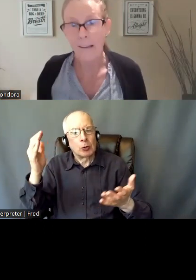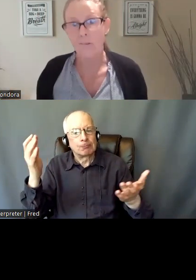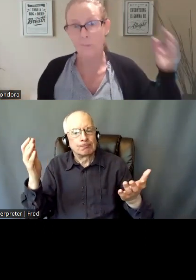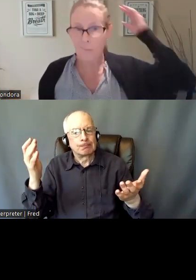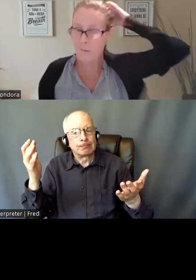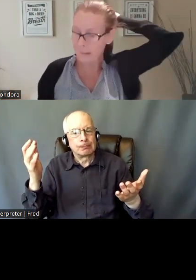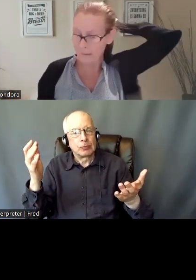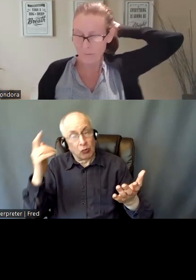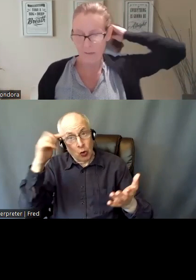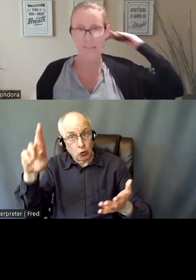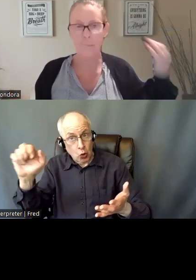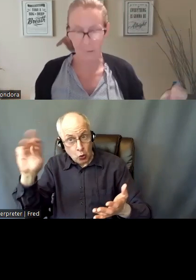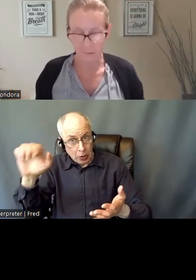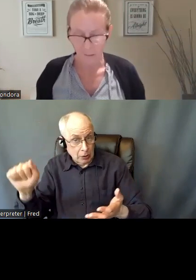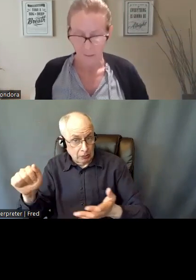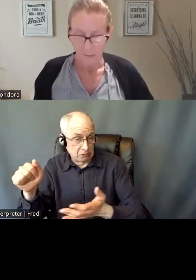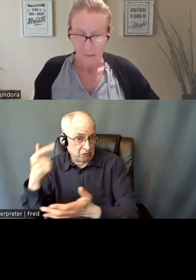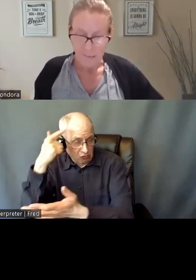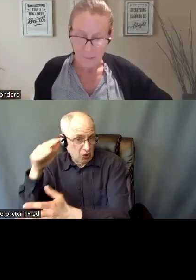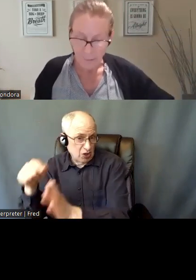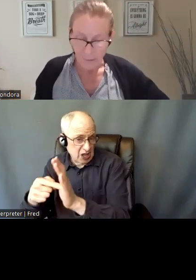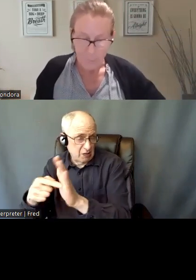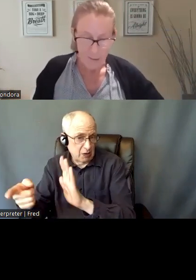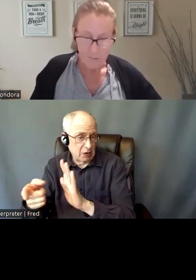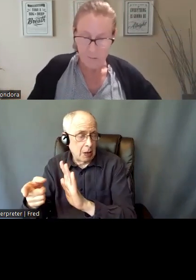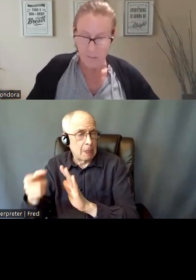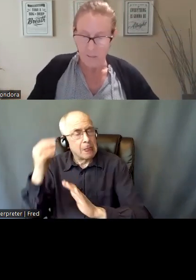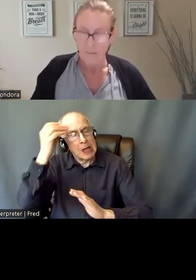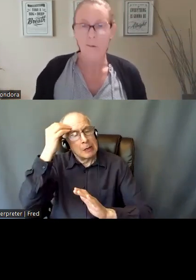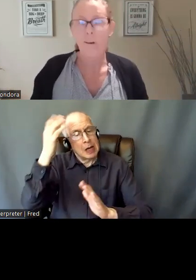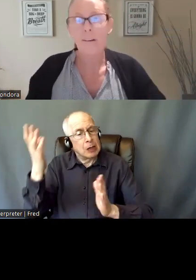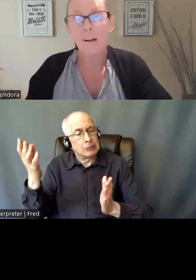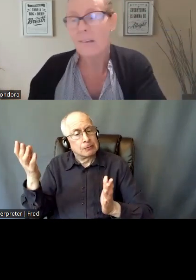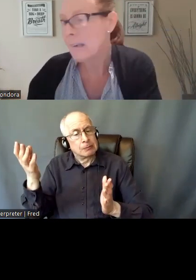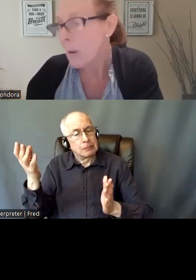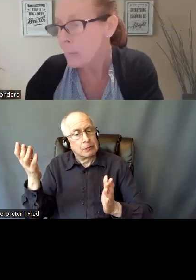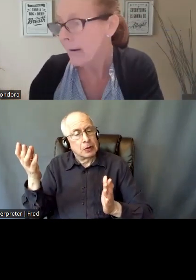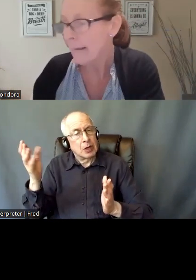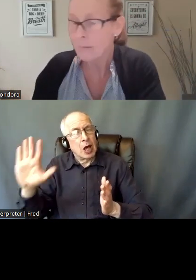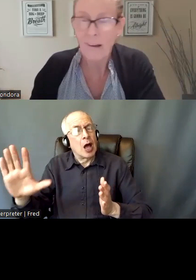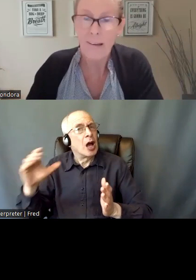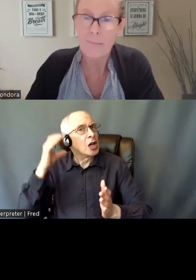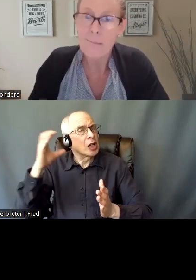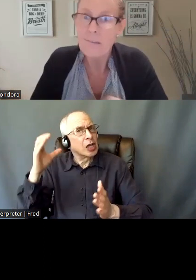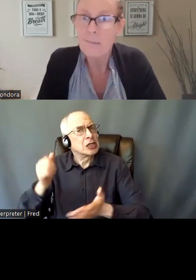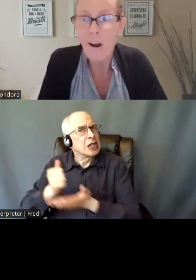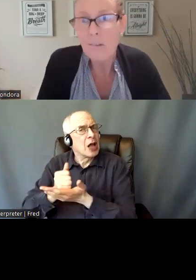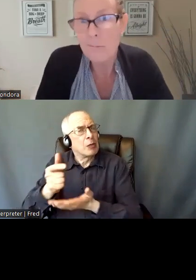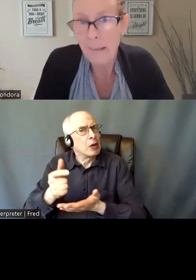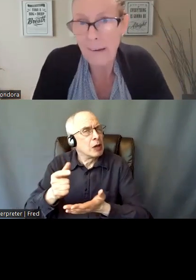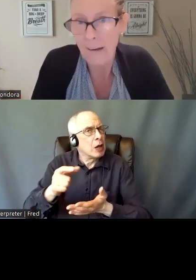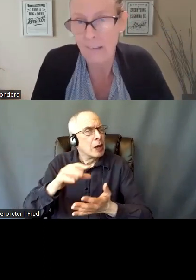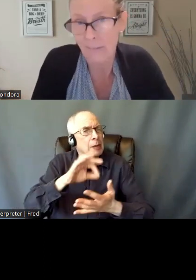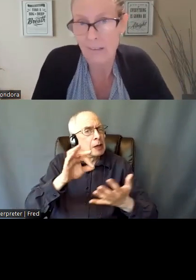the context of Roma's plan, for example, is thinking about, you know, could her cousin help her identify maybe some